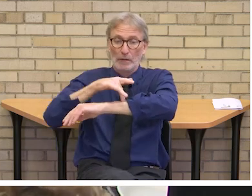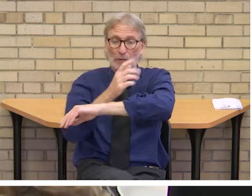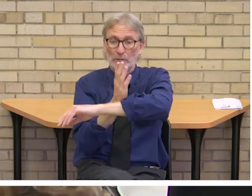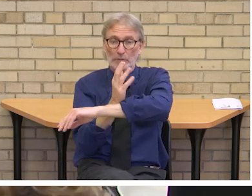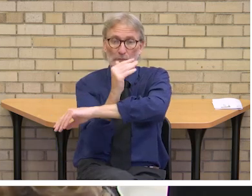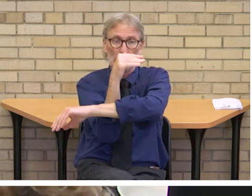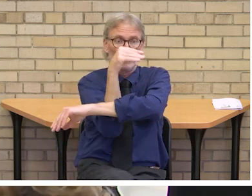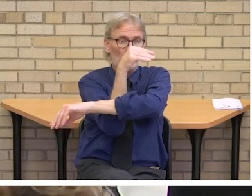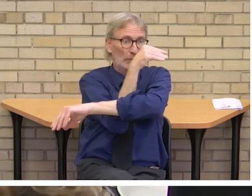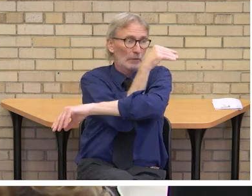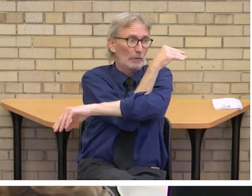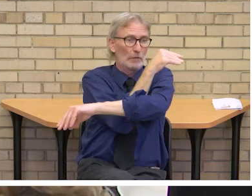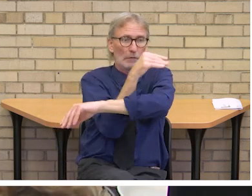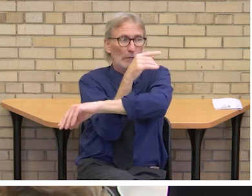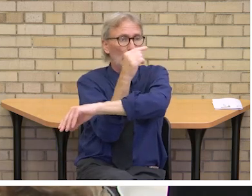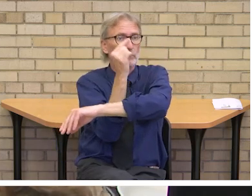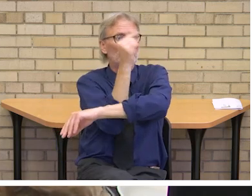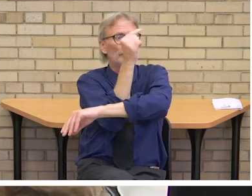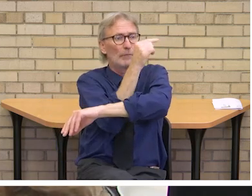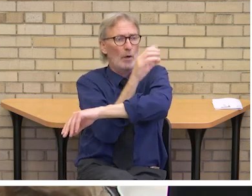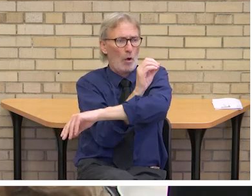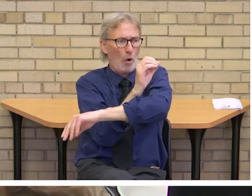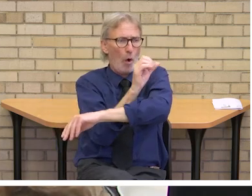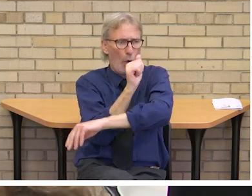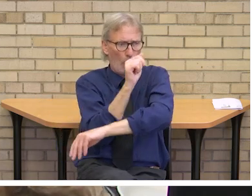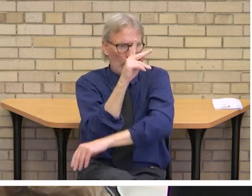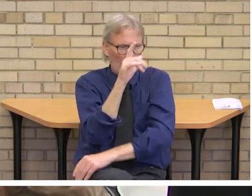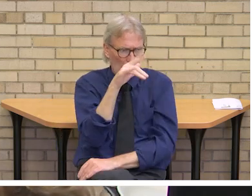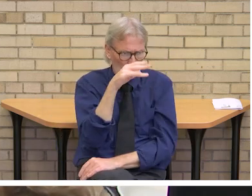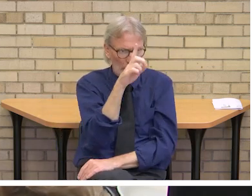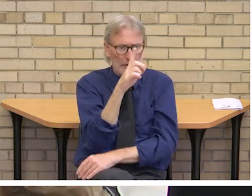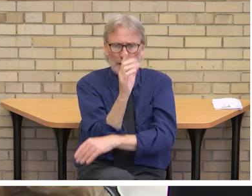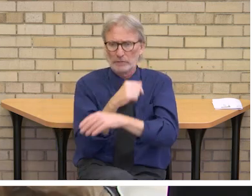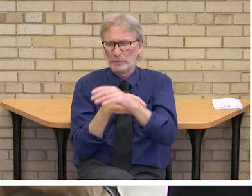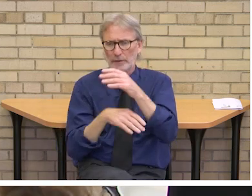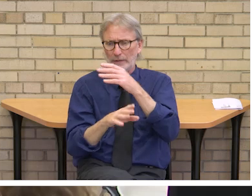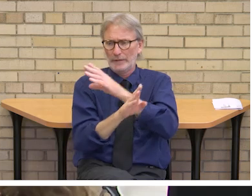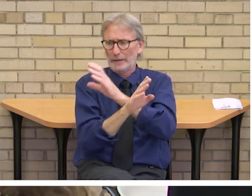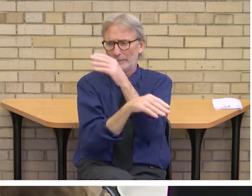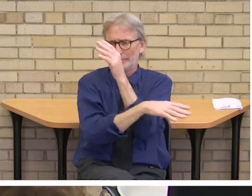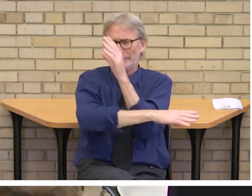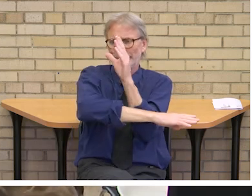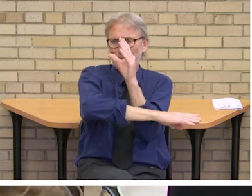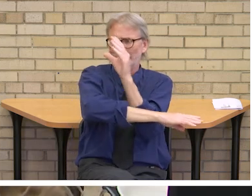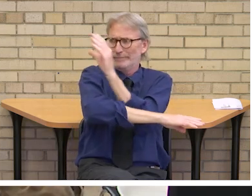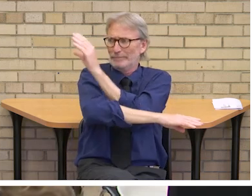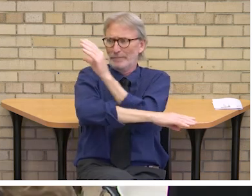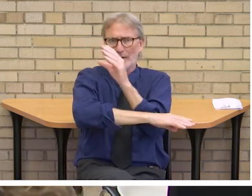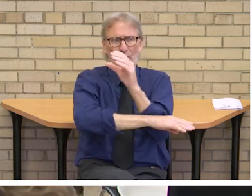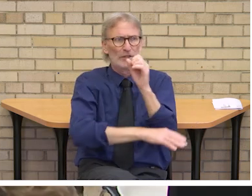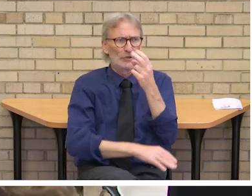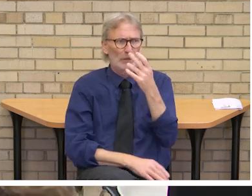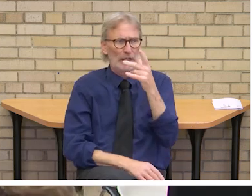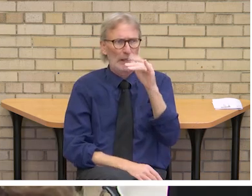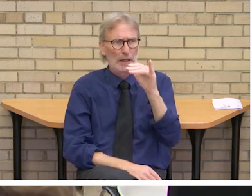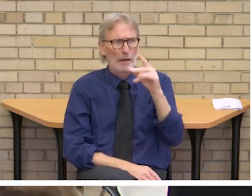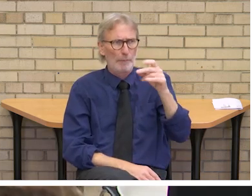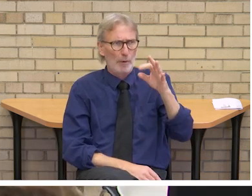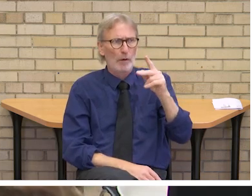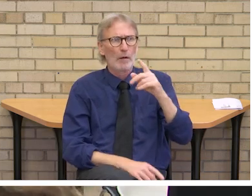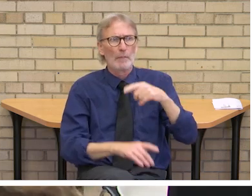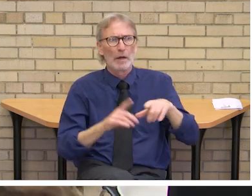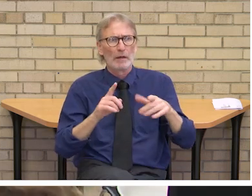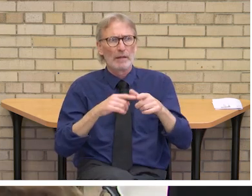systematically out towards the Oakland side and also from the middle towards the Schenley Park side. So at some point when we reach the